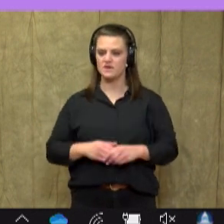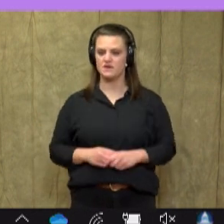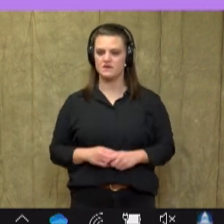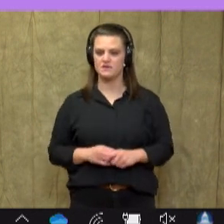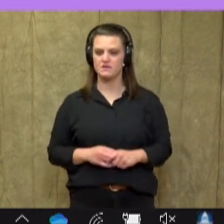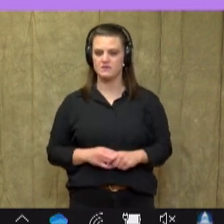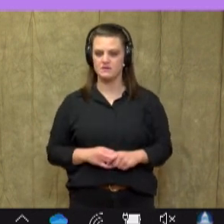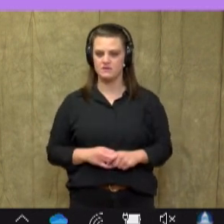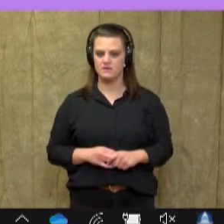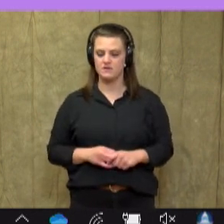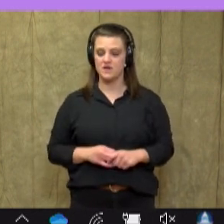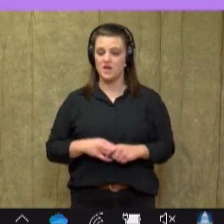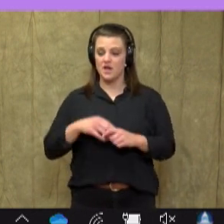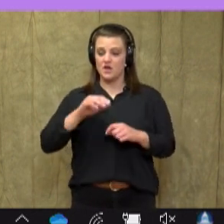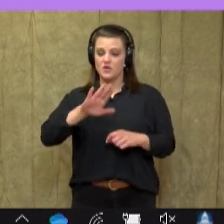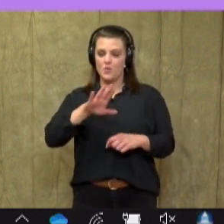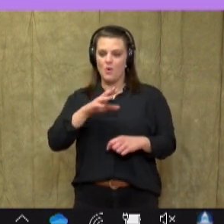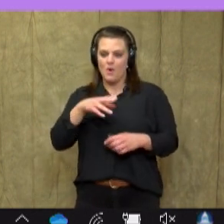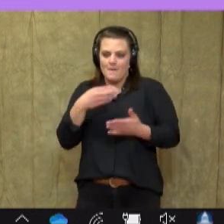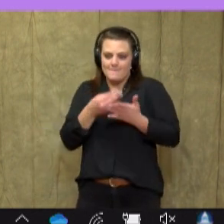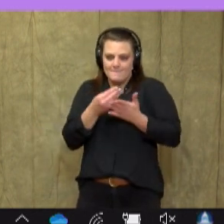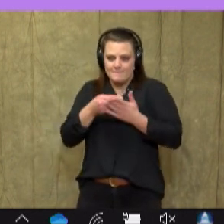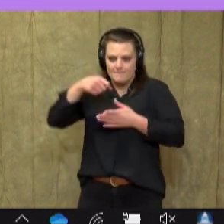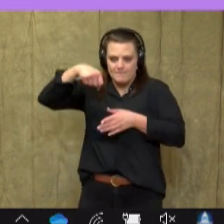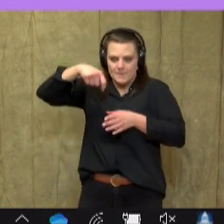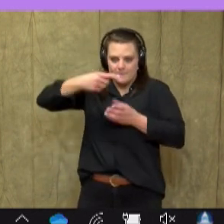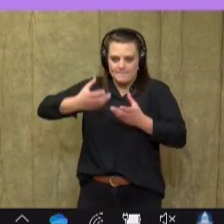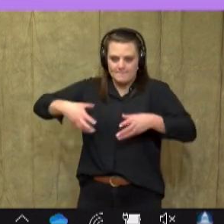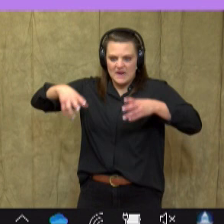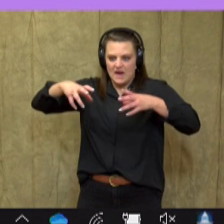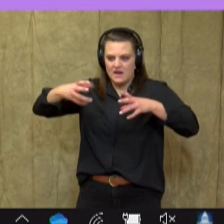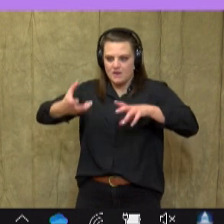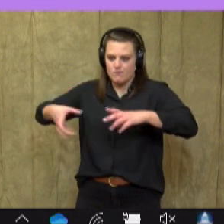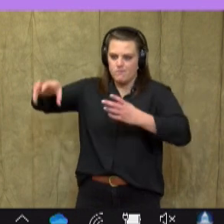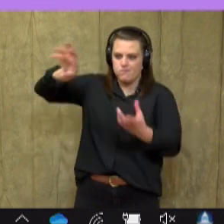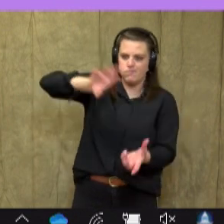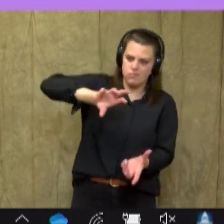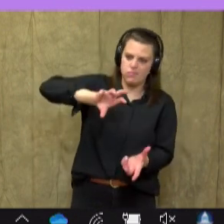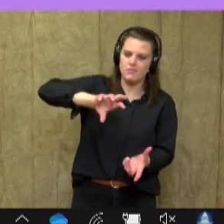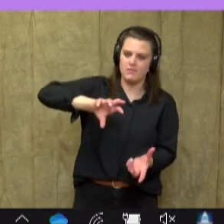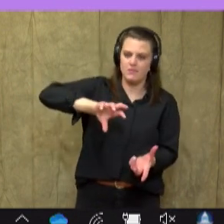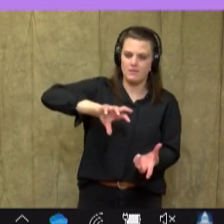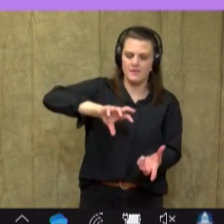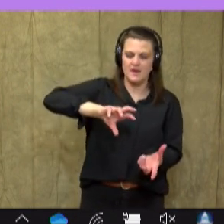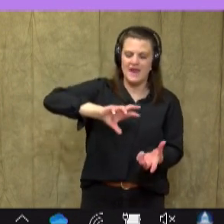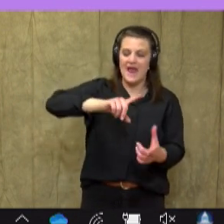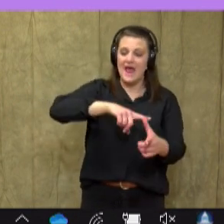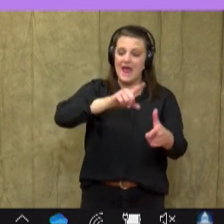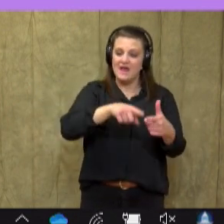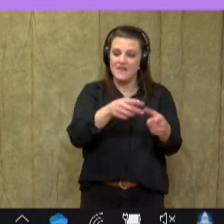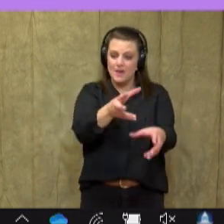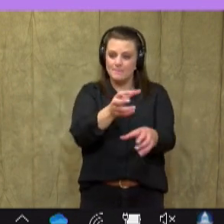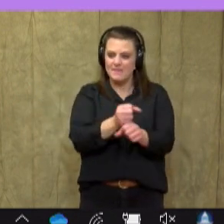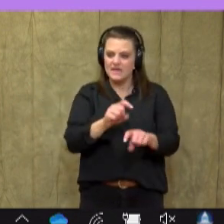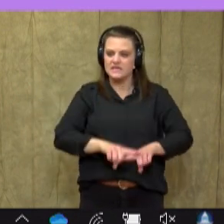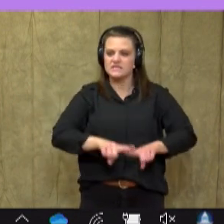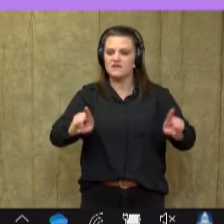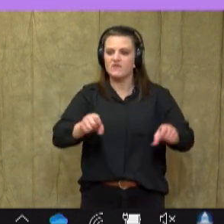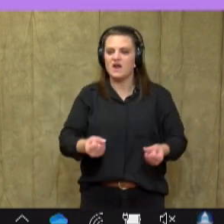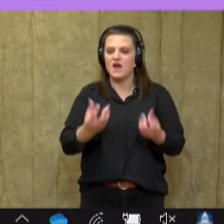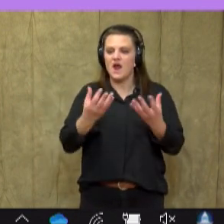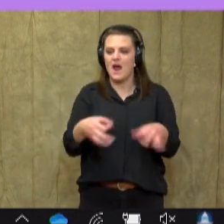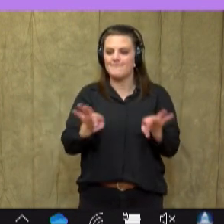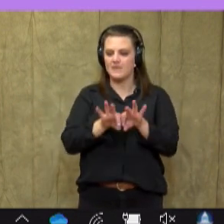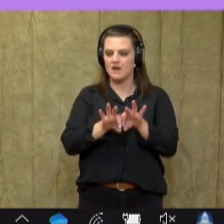get your piggy banks, all right, and dump out that money. and make different money amounts.